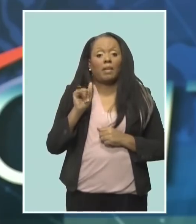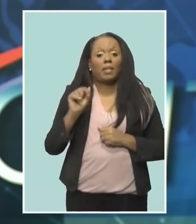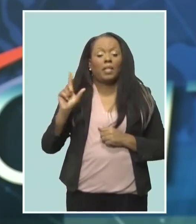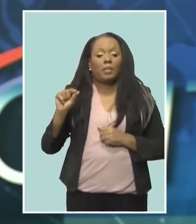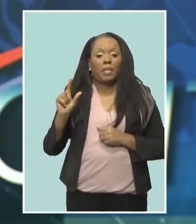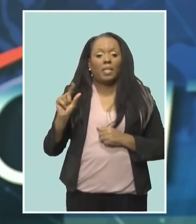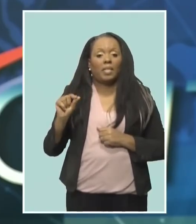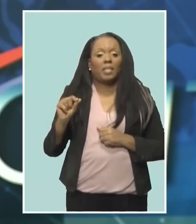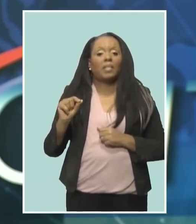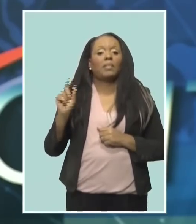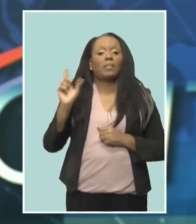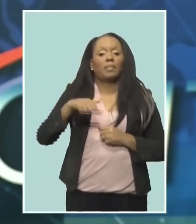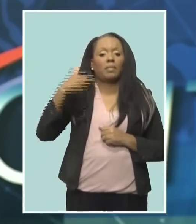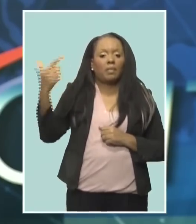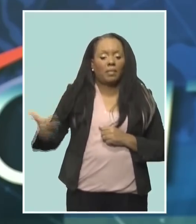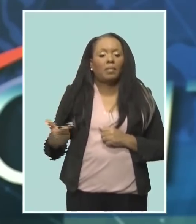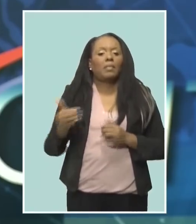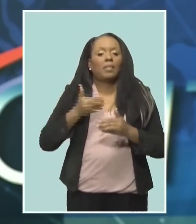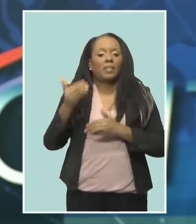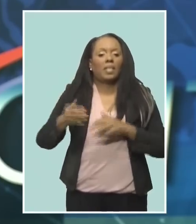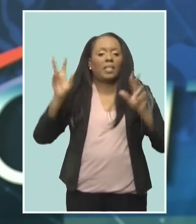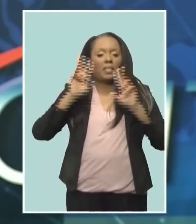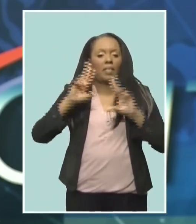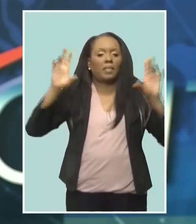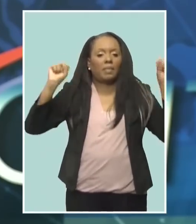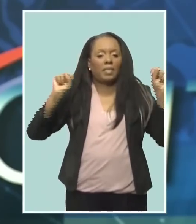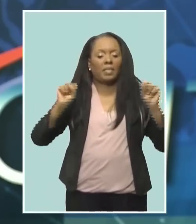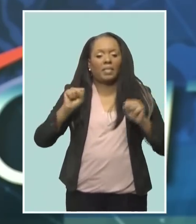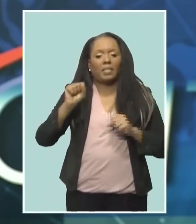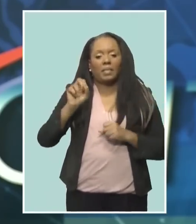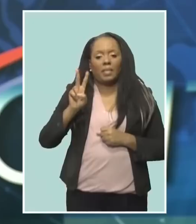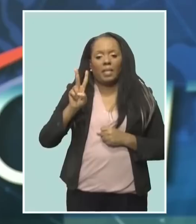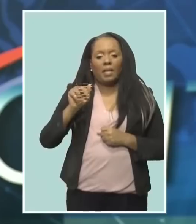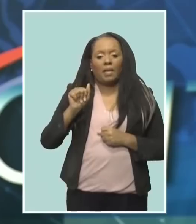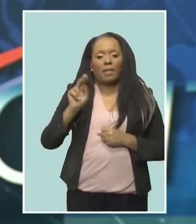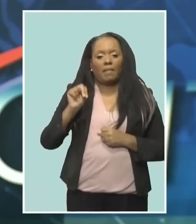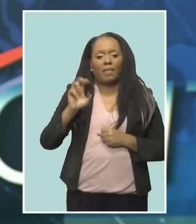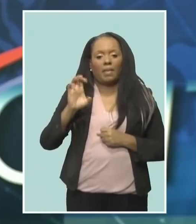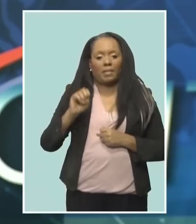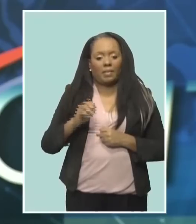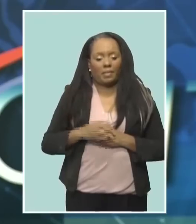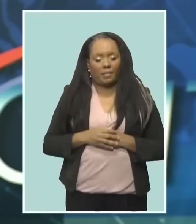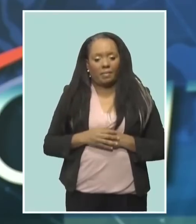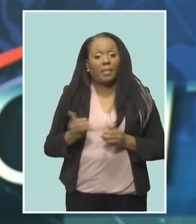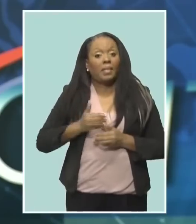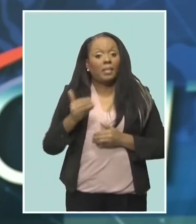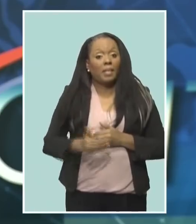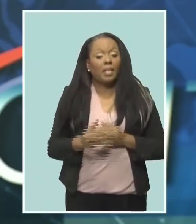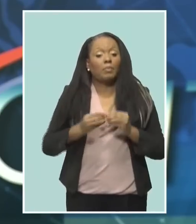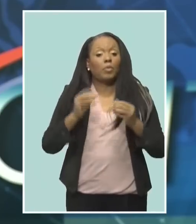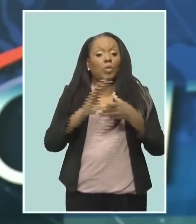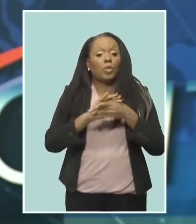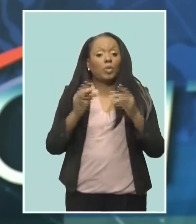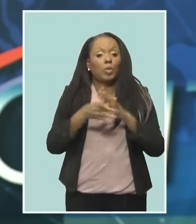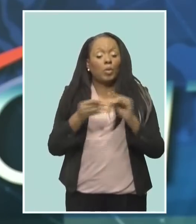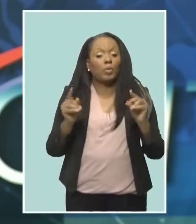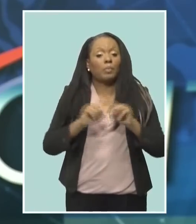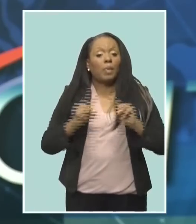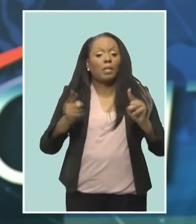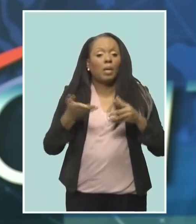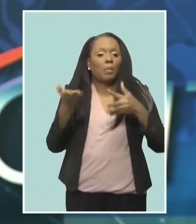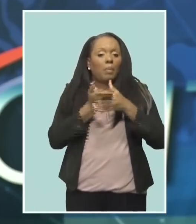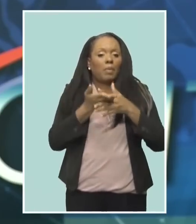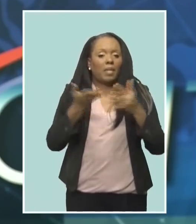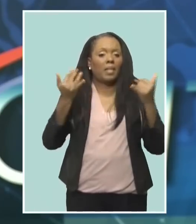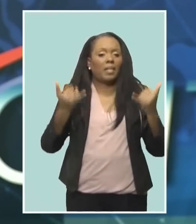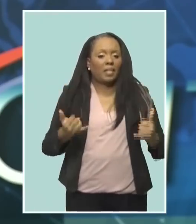over the vice presidency to Senator J.D. Vance. Coming up, the Agriculture Ministry issues some advice on dealing